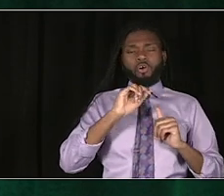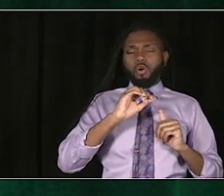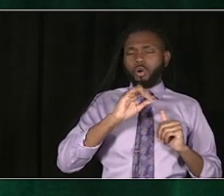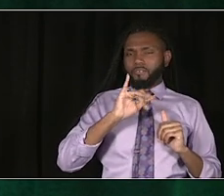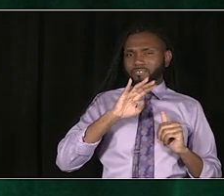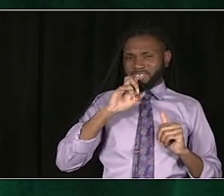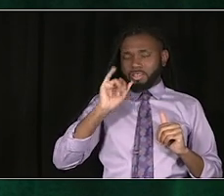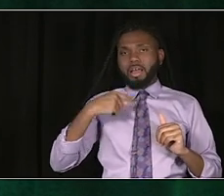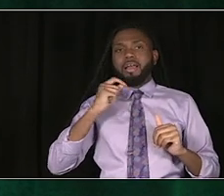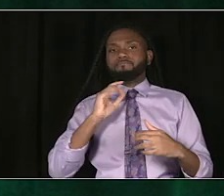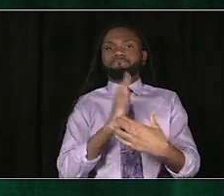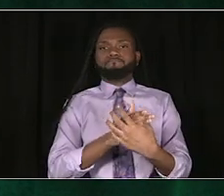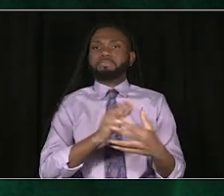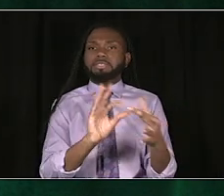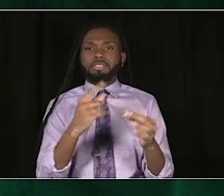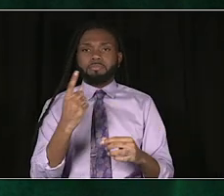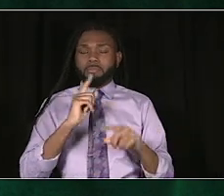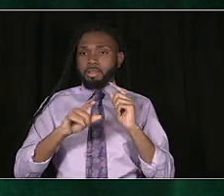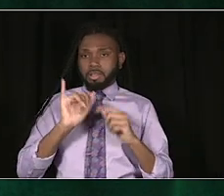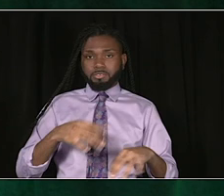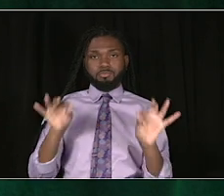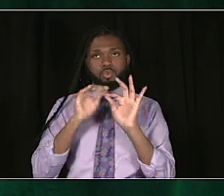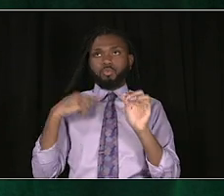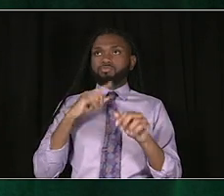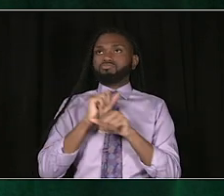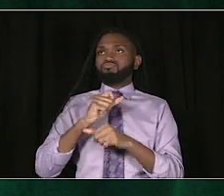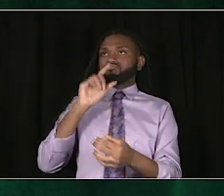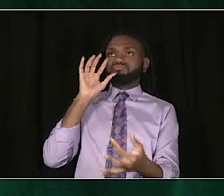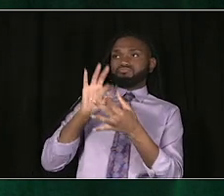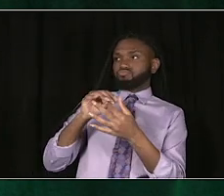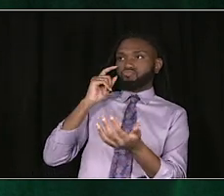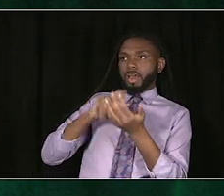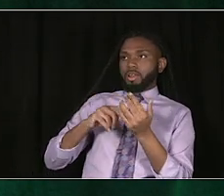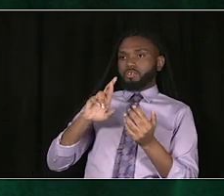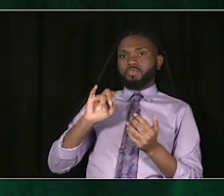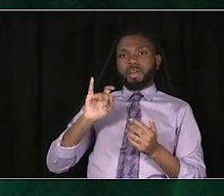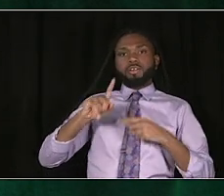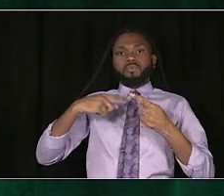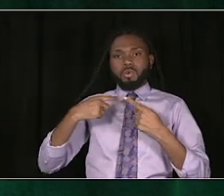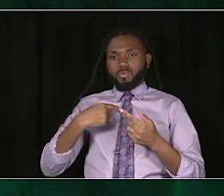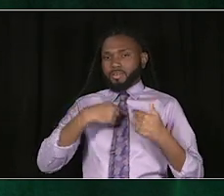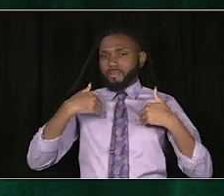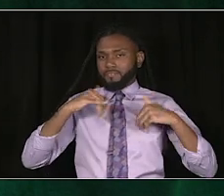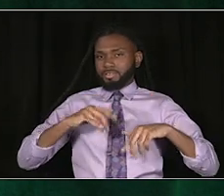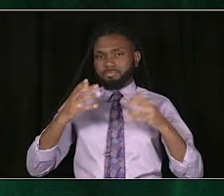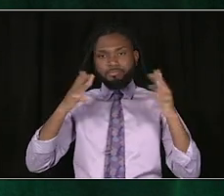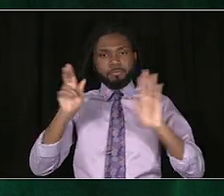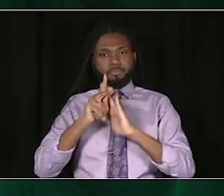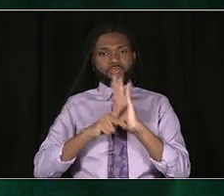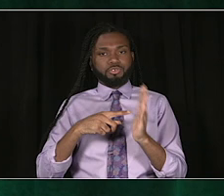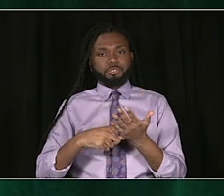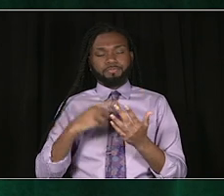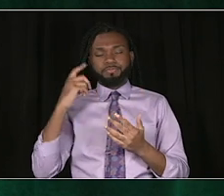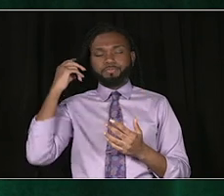of making sure that we're grounded in reality to when you're having these public policy discussions. So, you know,